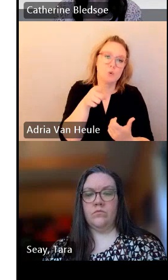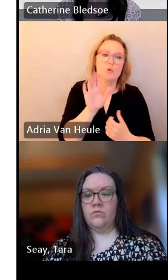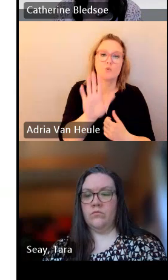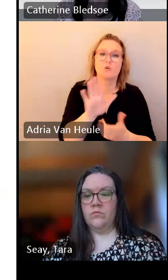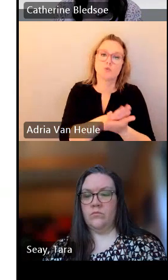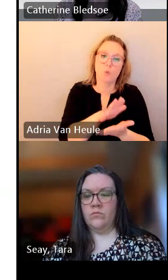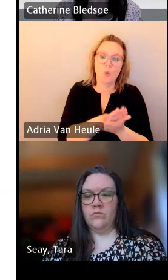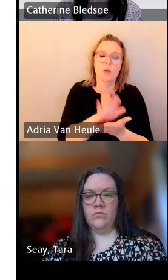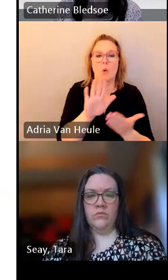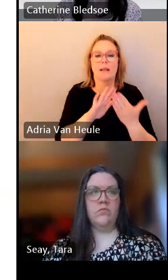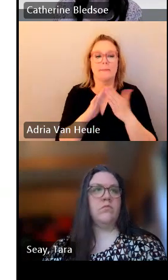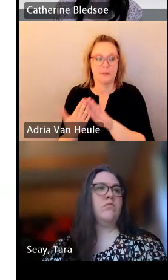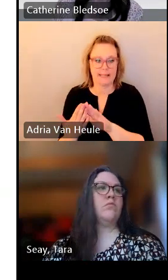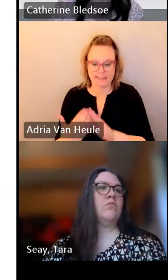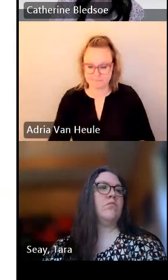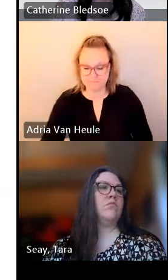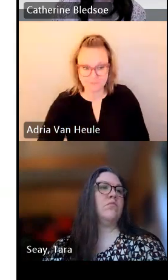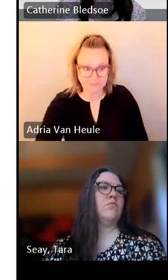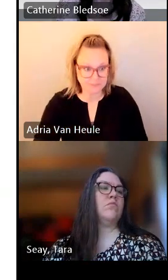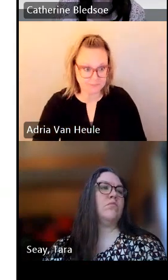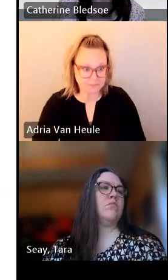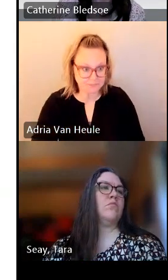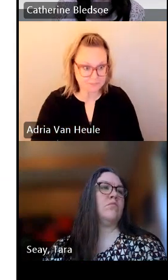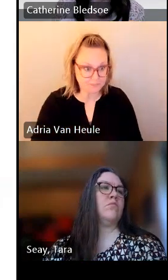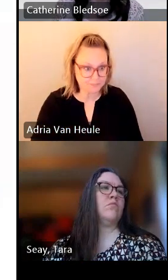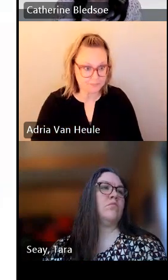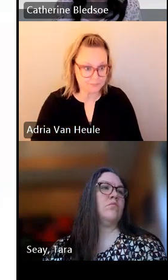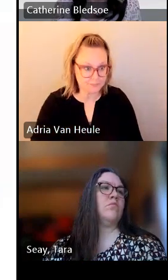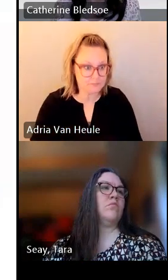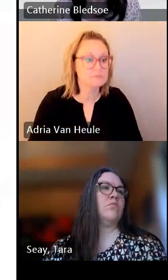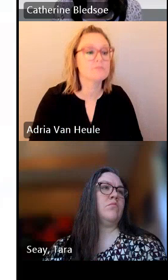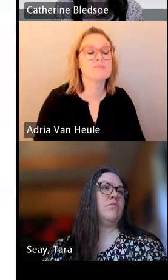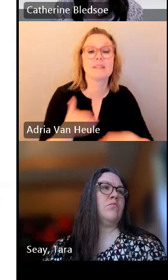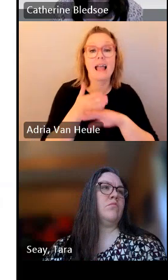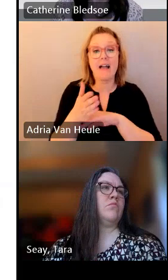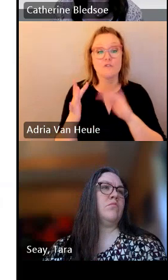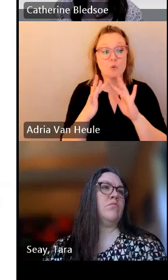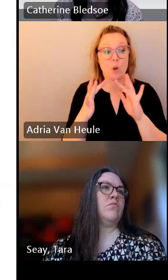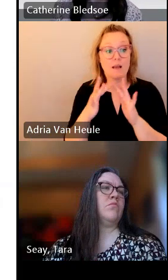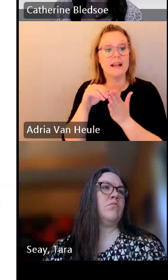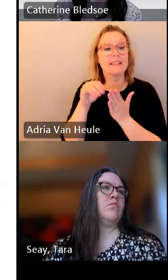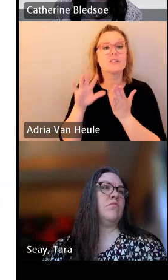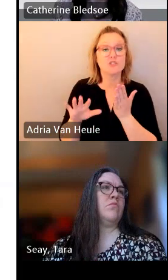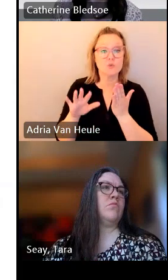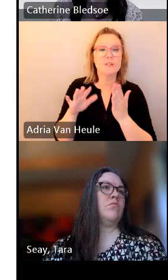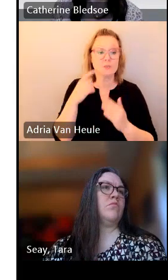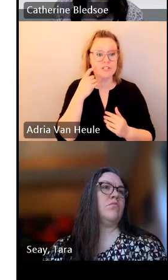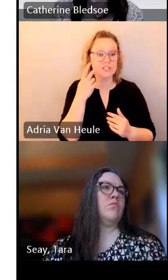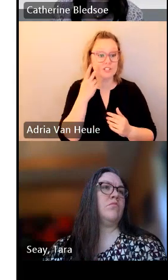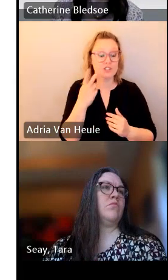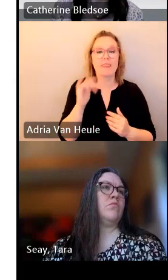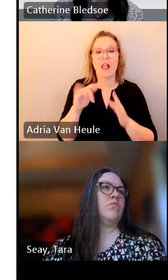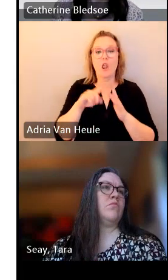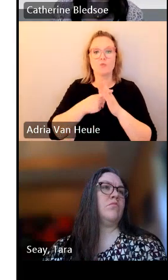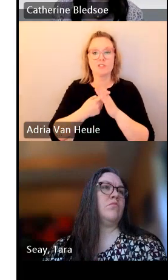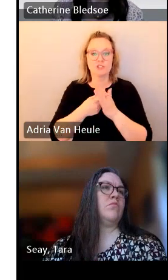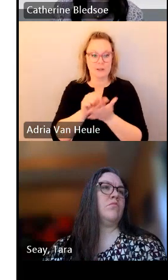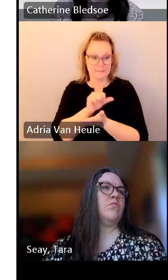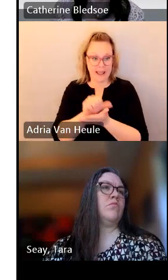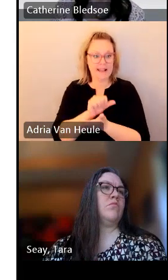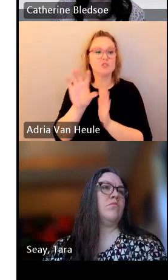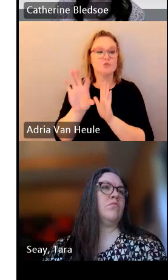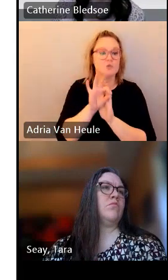So once you have contacted a student, this is that homepage that we kind of just got a glimpse of. So you had that original page where you selected your